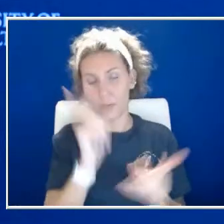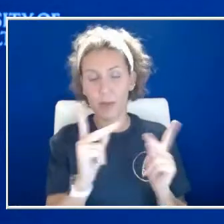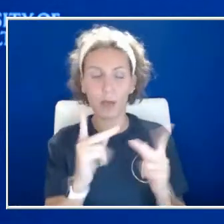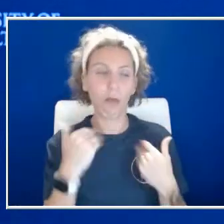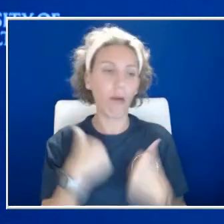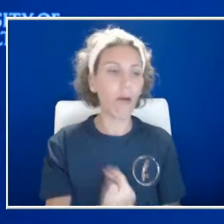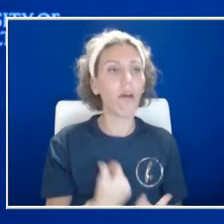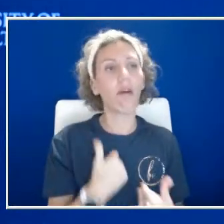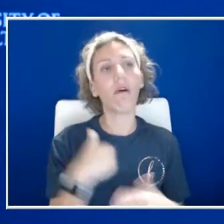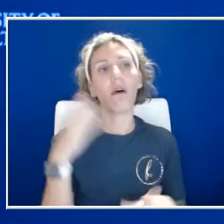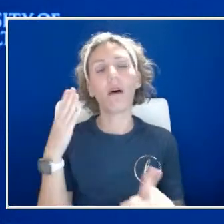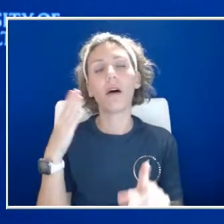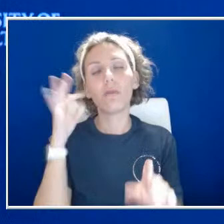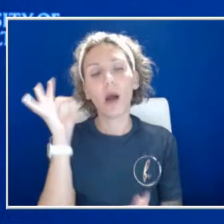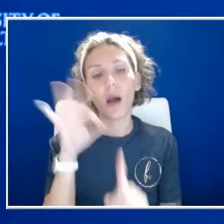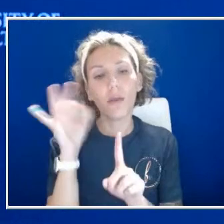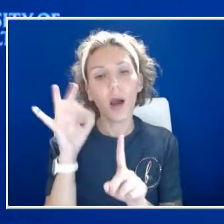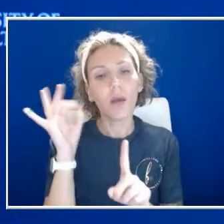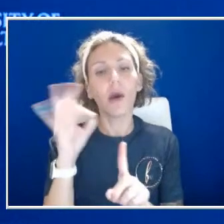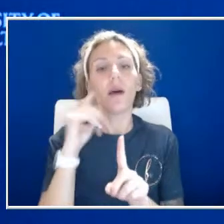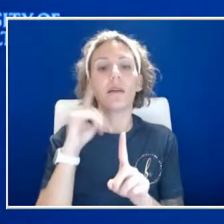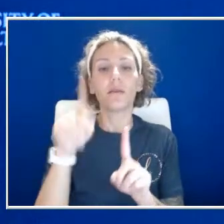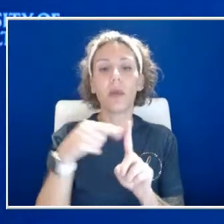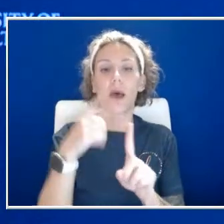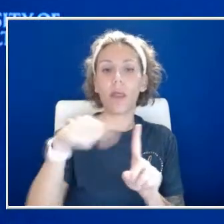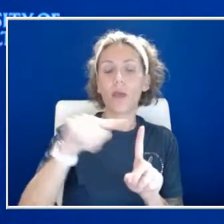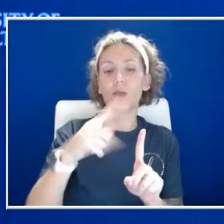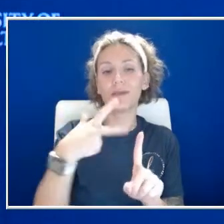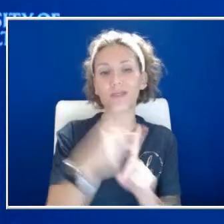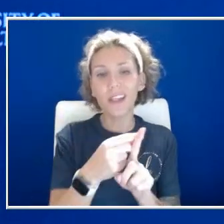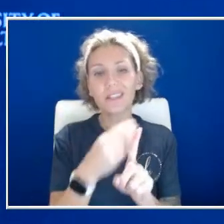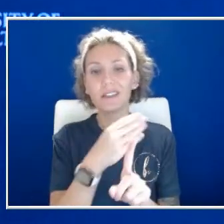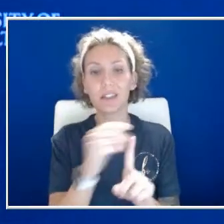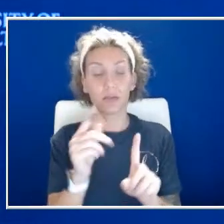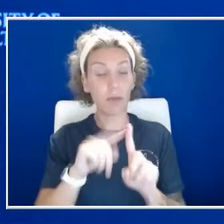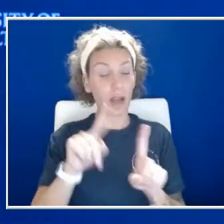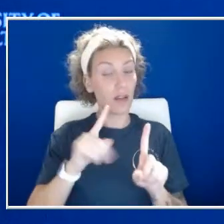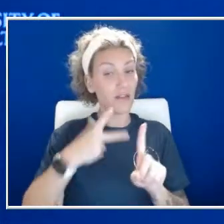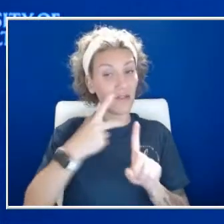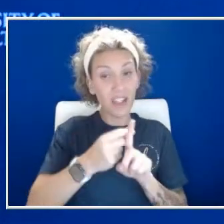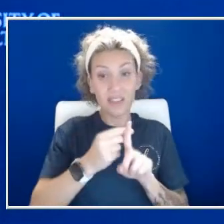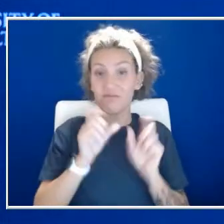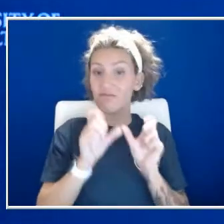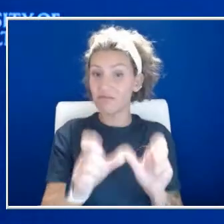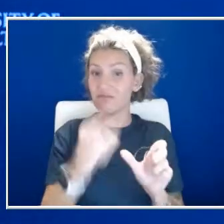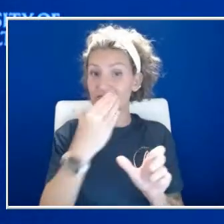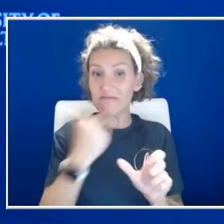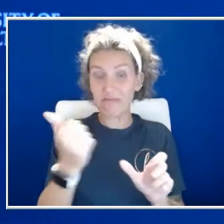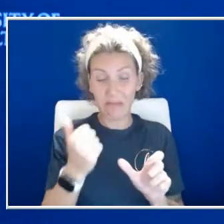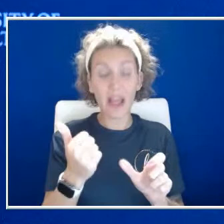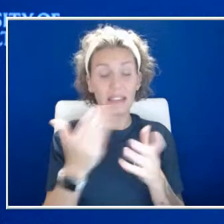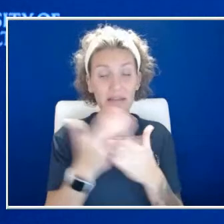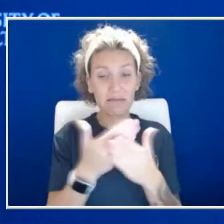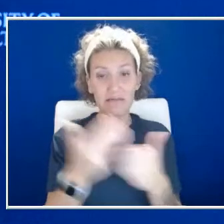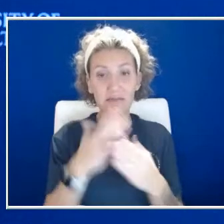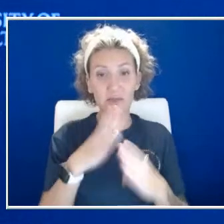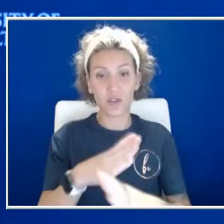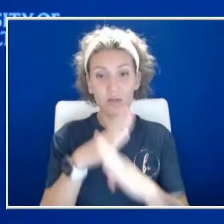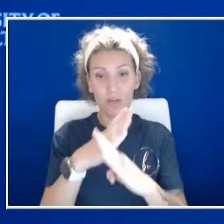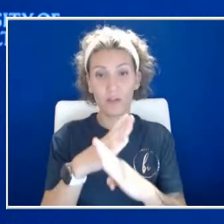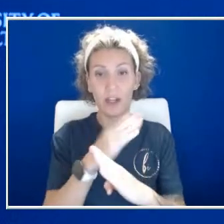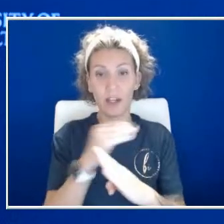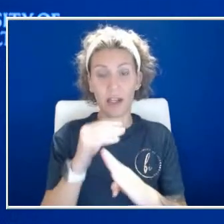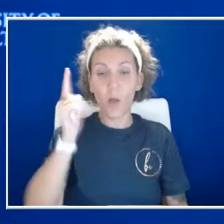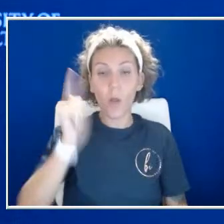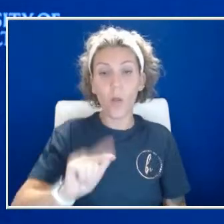infections, fatigued about hearing about vaccination, but vaccination continues to be our best weapon to help prevent and lower your risk,